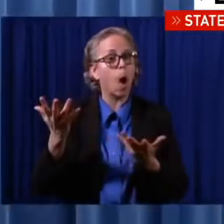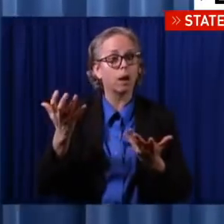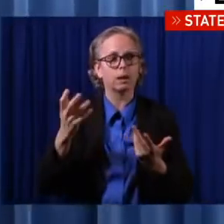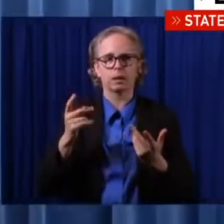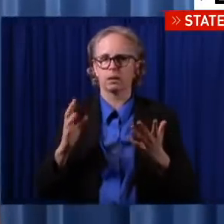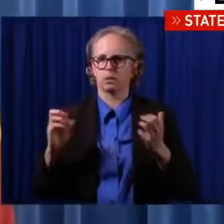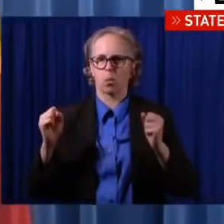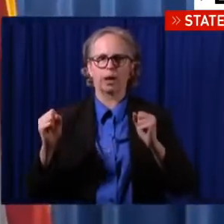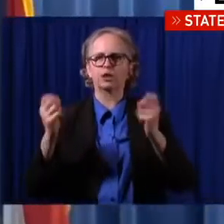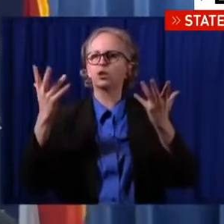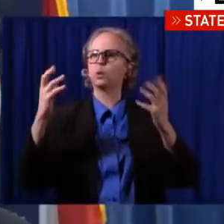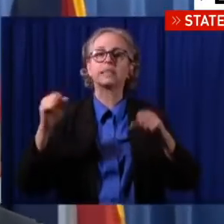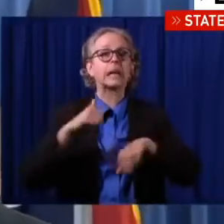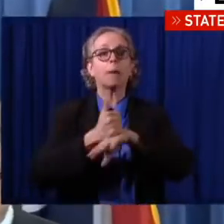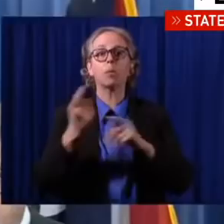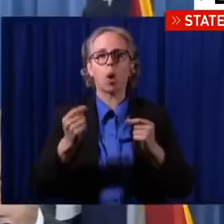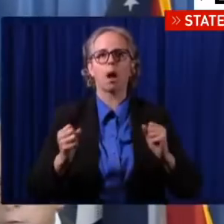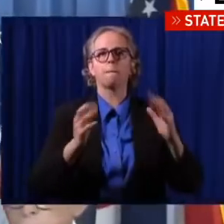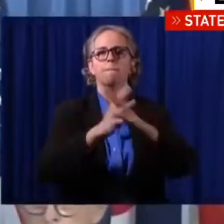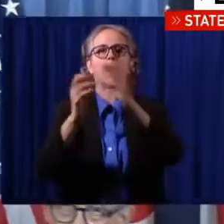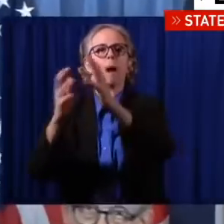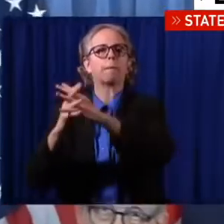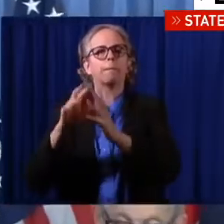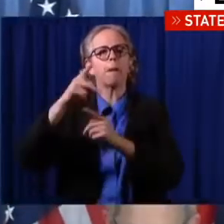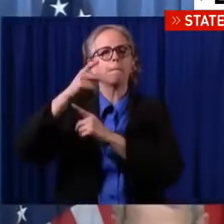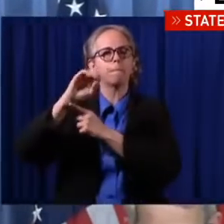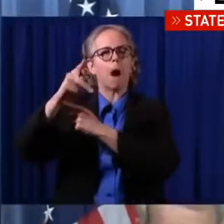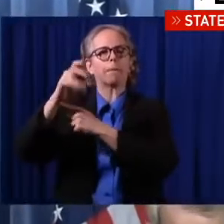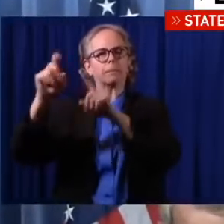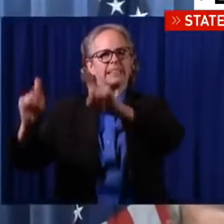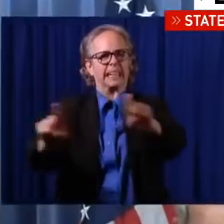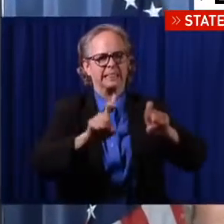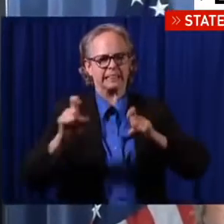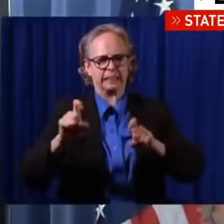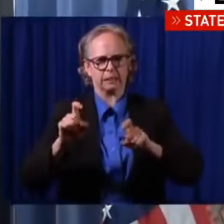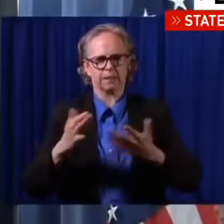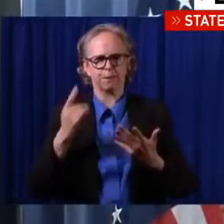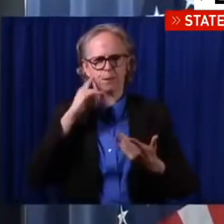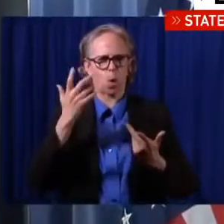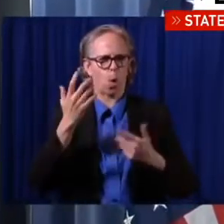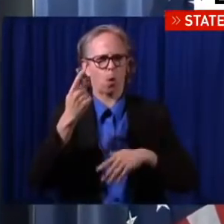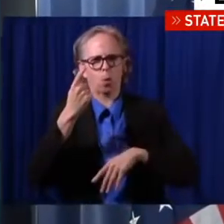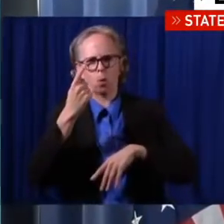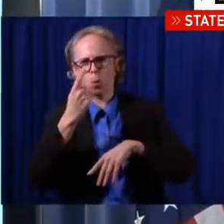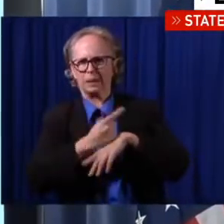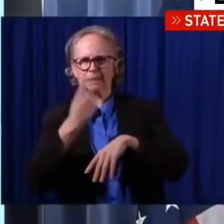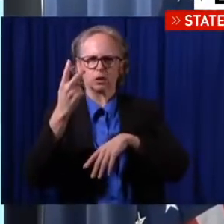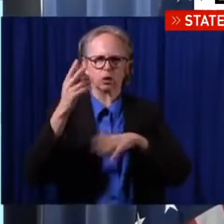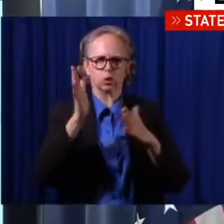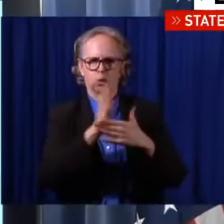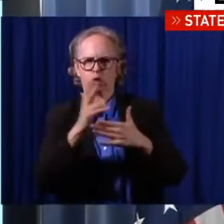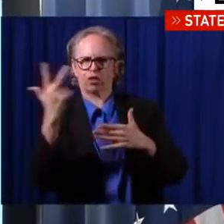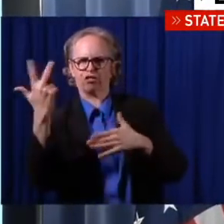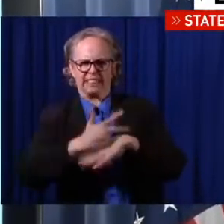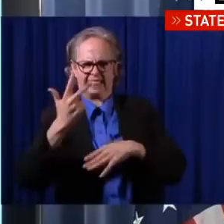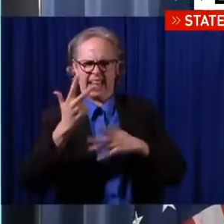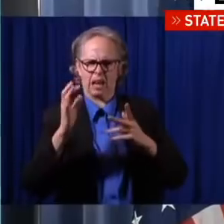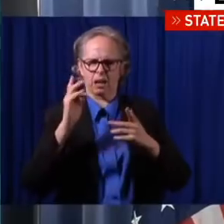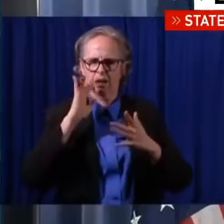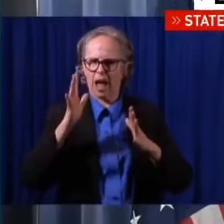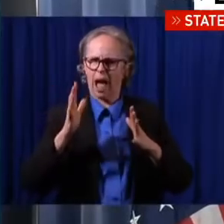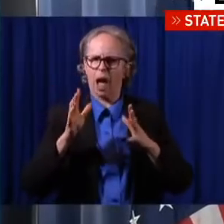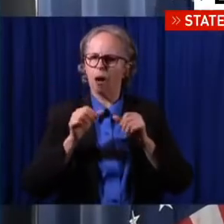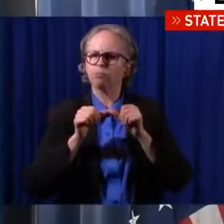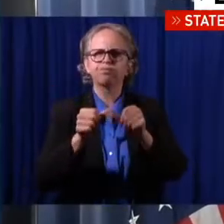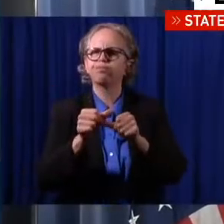communities across the state. Pop-up simply means they're there for a day, 2 days, 3 days, and they're not there permanently. These